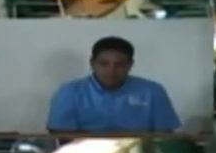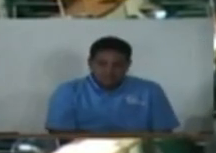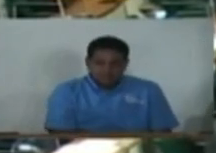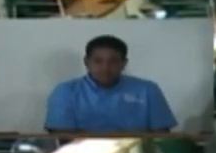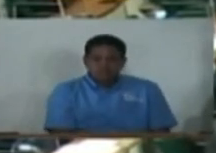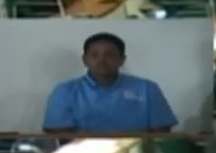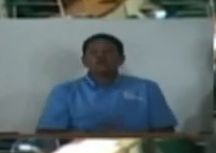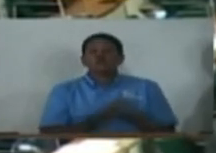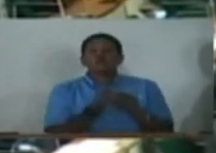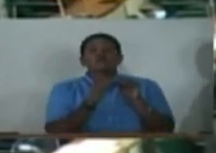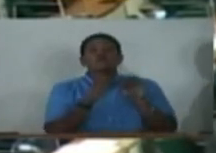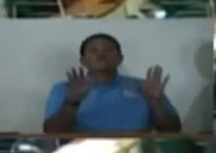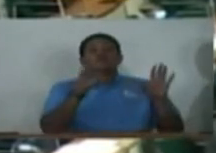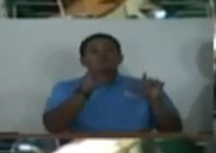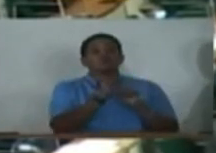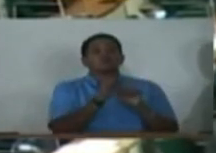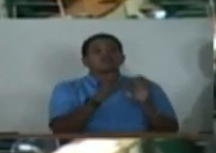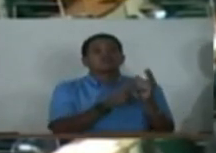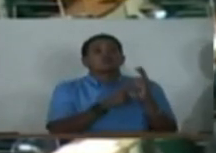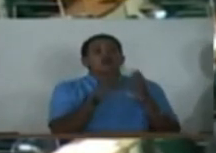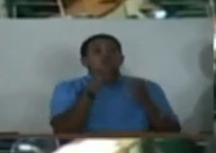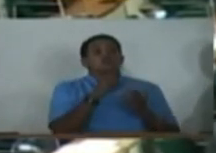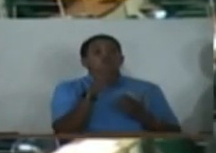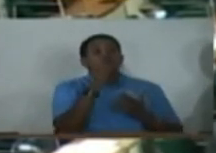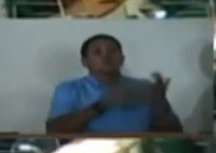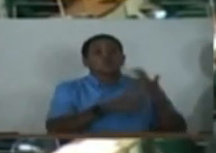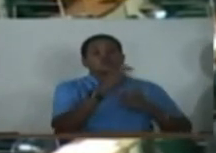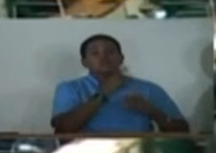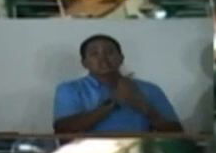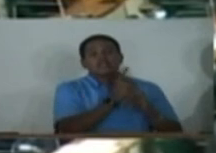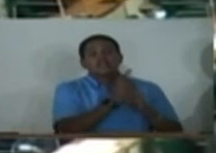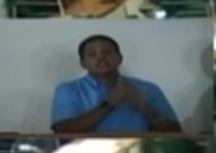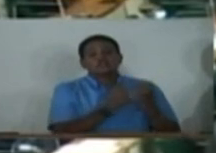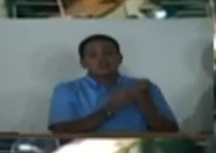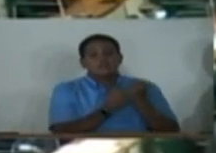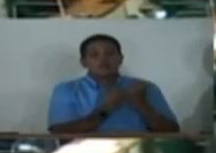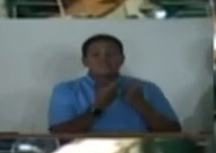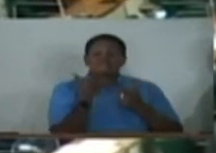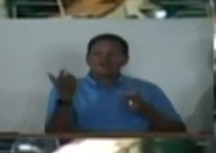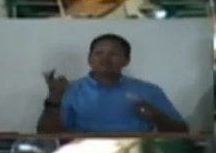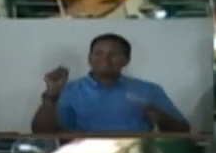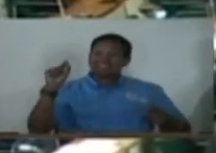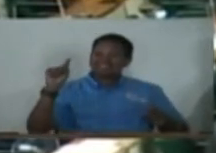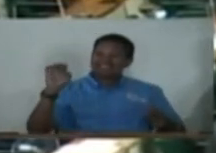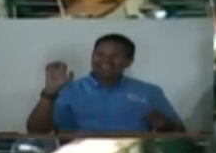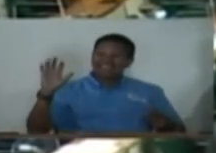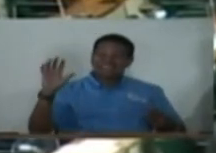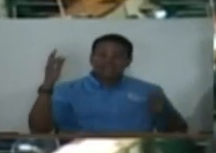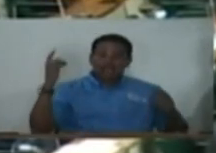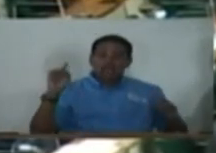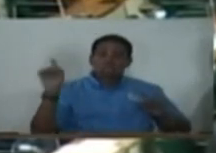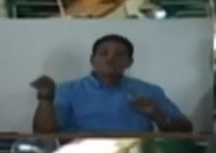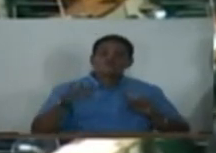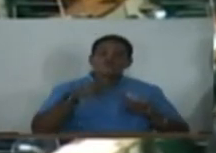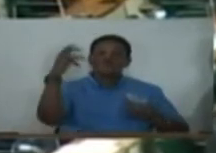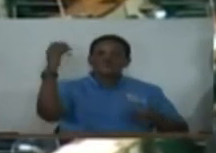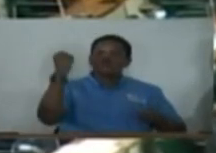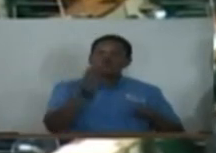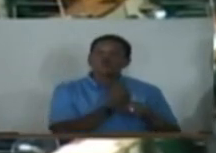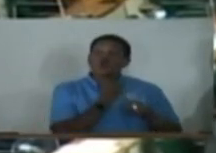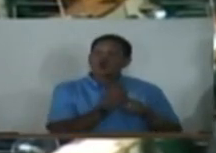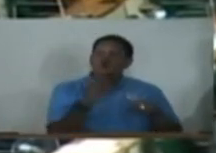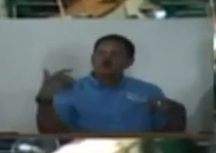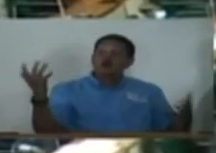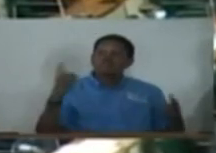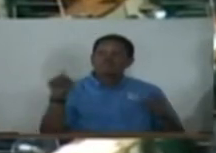pandemic requires social care support from the state. When you're out of work, when